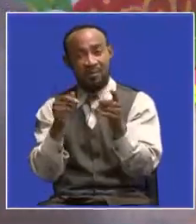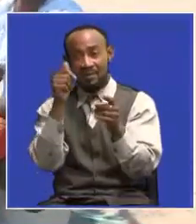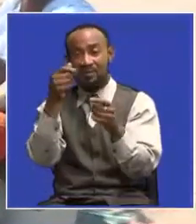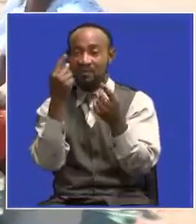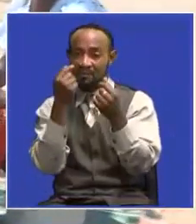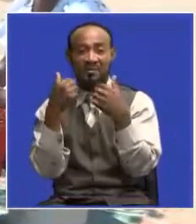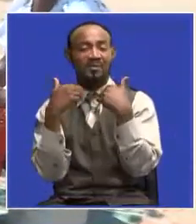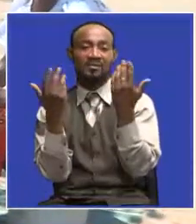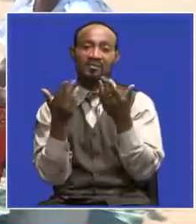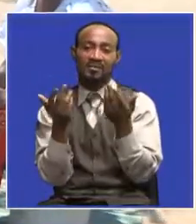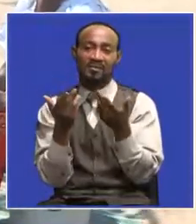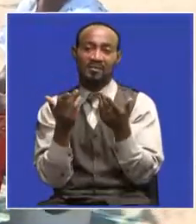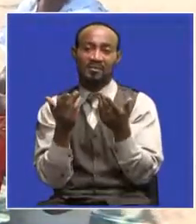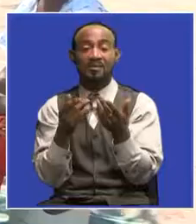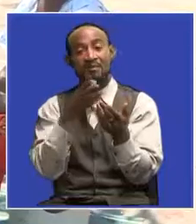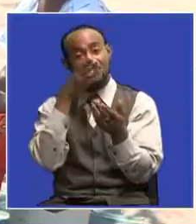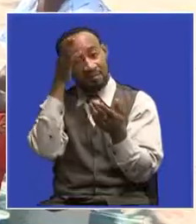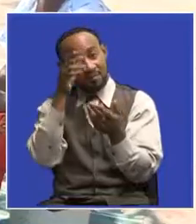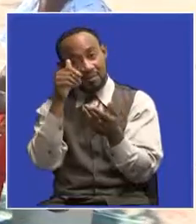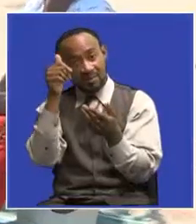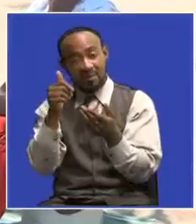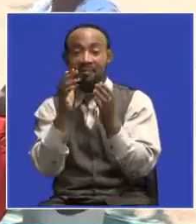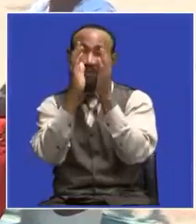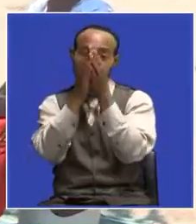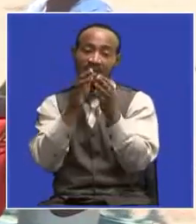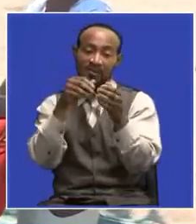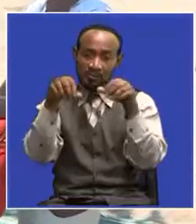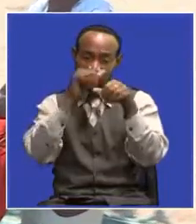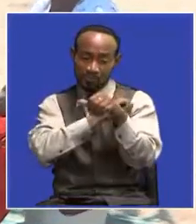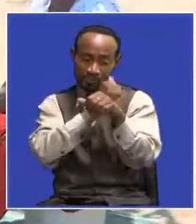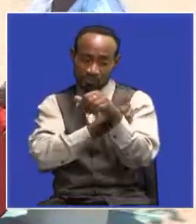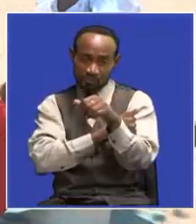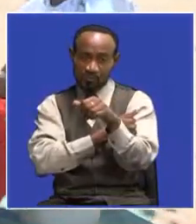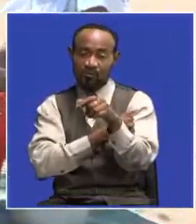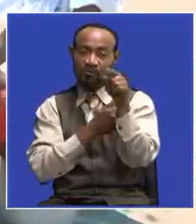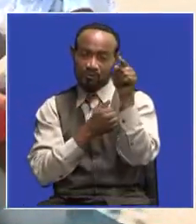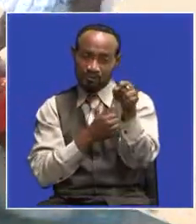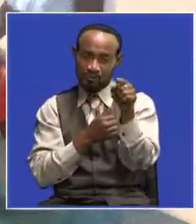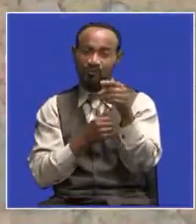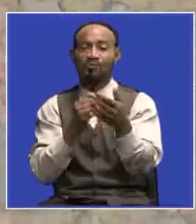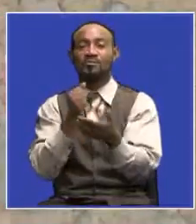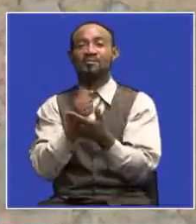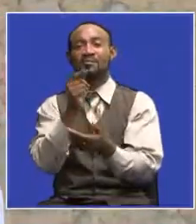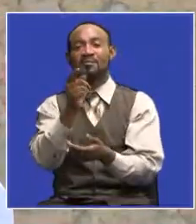afford. Monica's parents have called on the authorities to take charge over this matter.